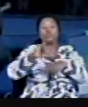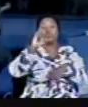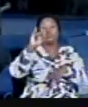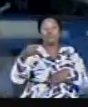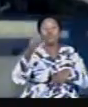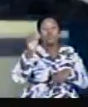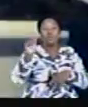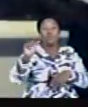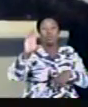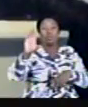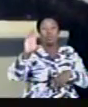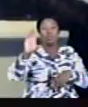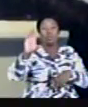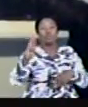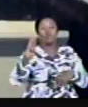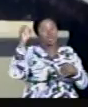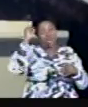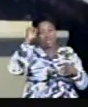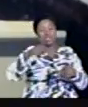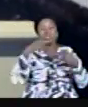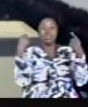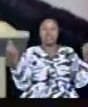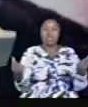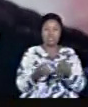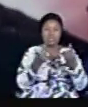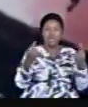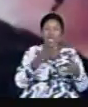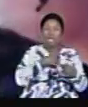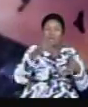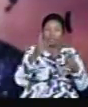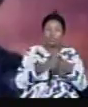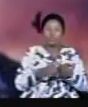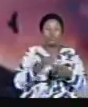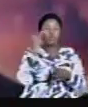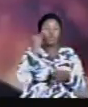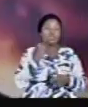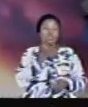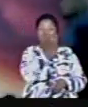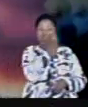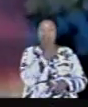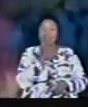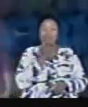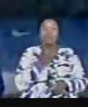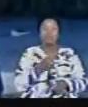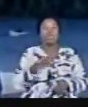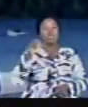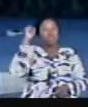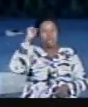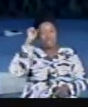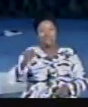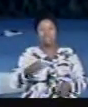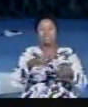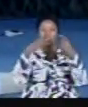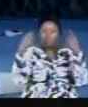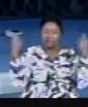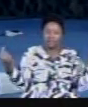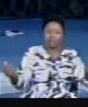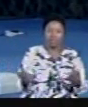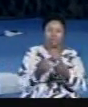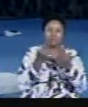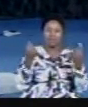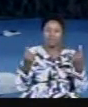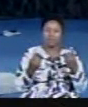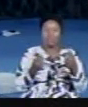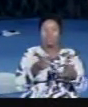his transgression, and to Israel his sin. A preacher says